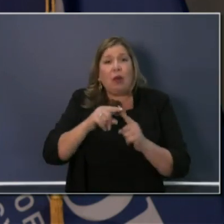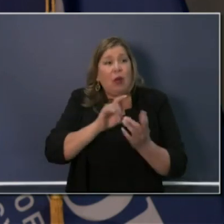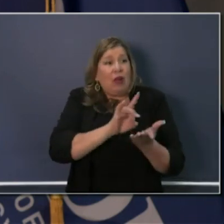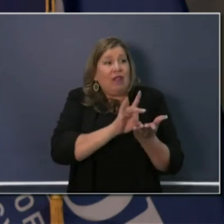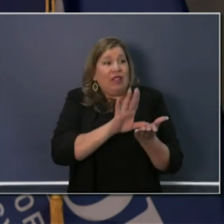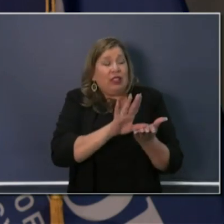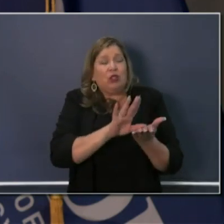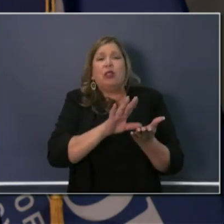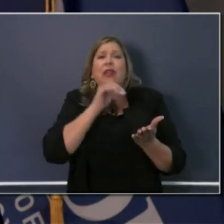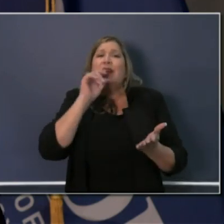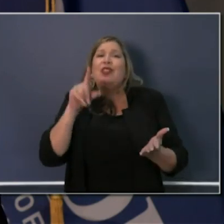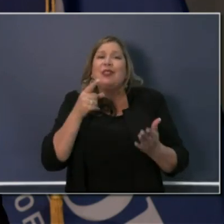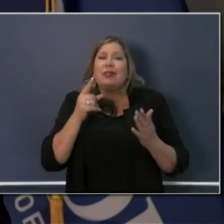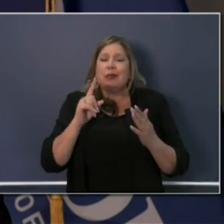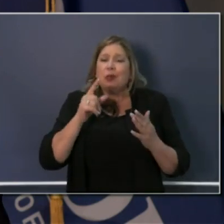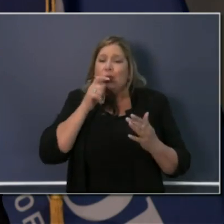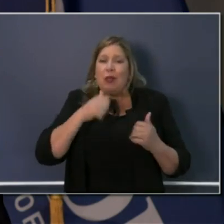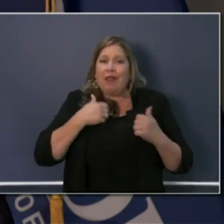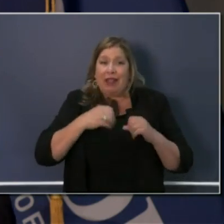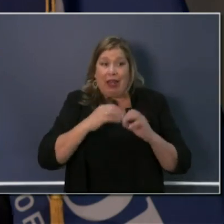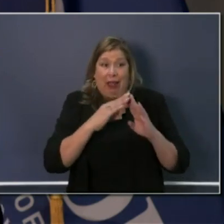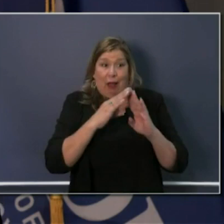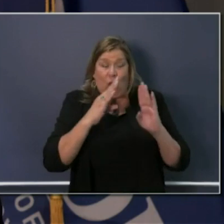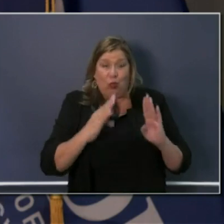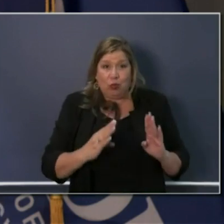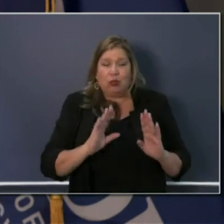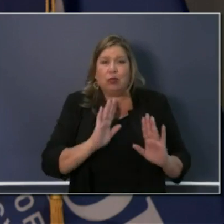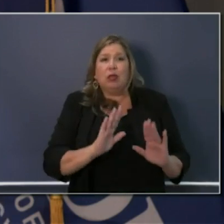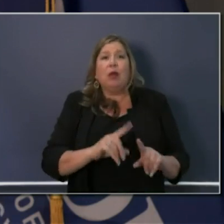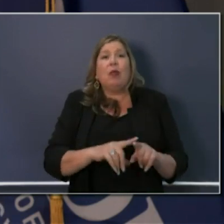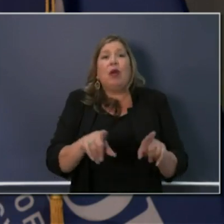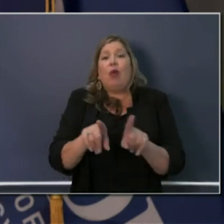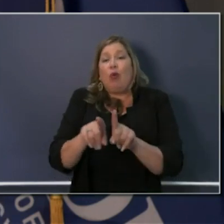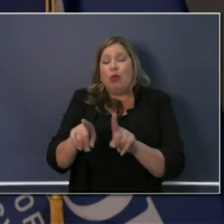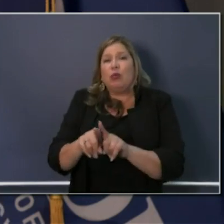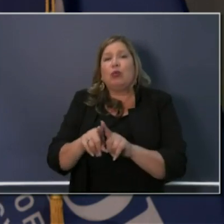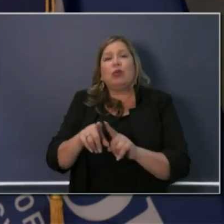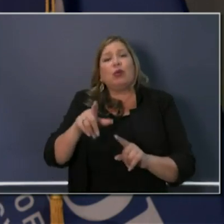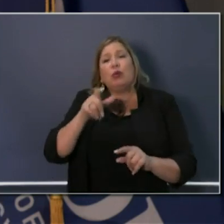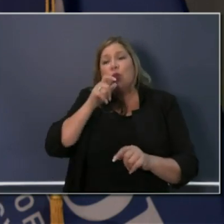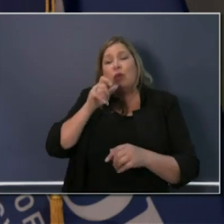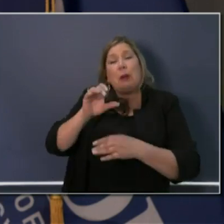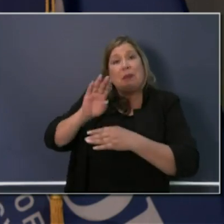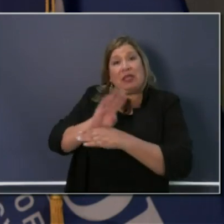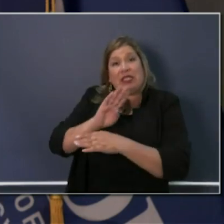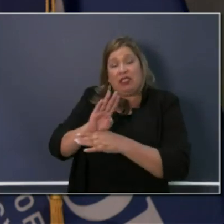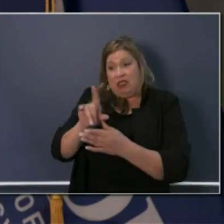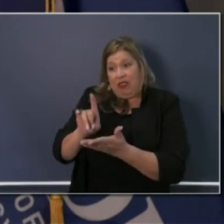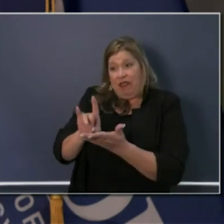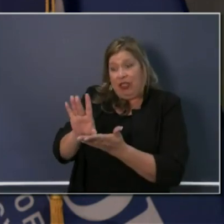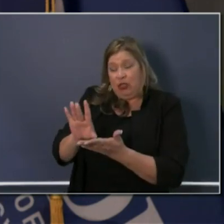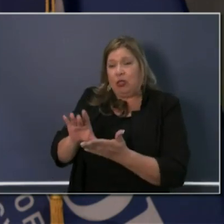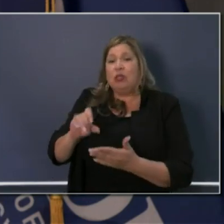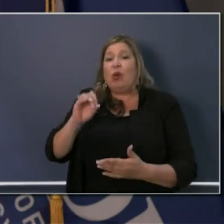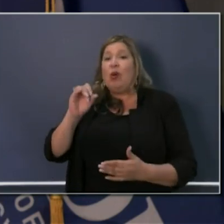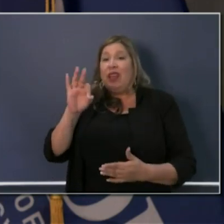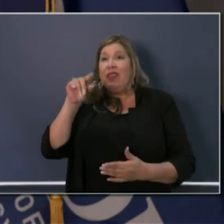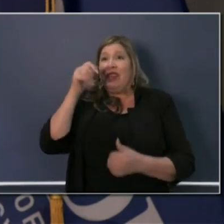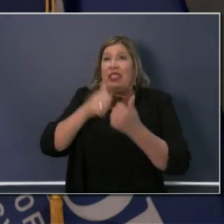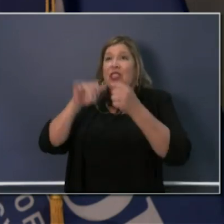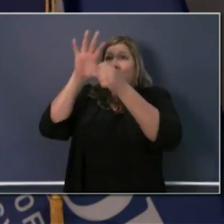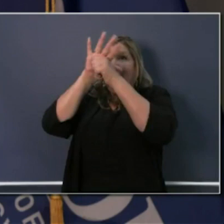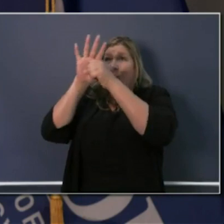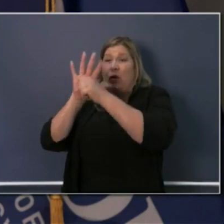of residences, but also tenants of commercial establishments, if they're not meeting the moment, we certainly